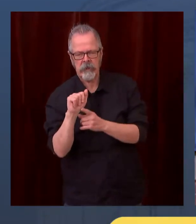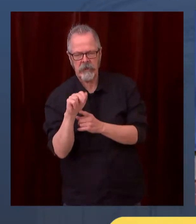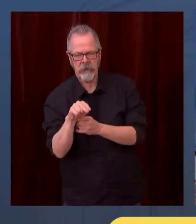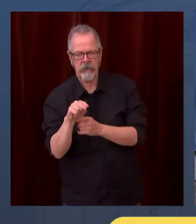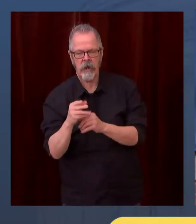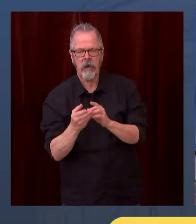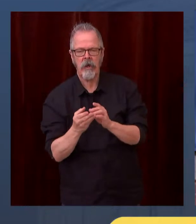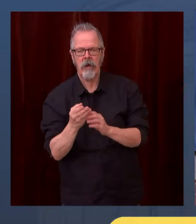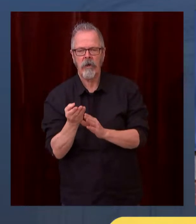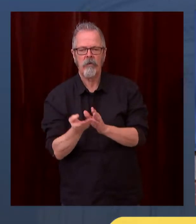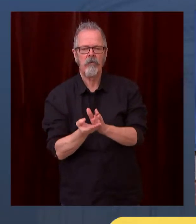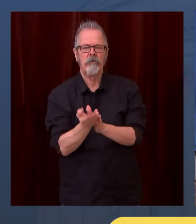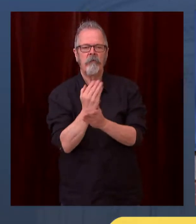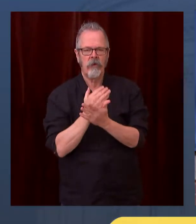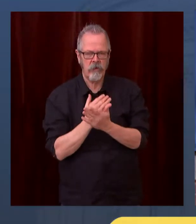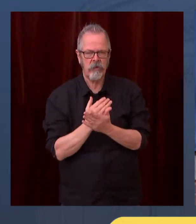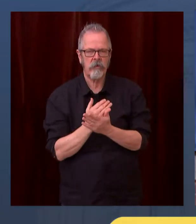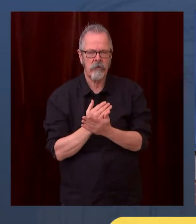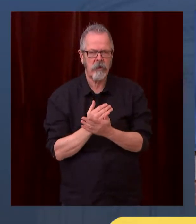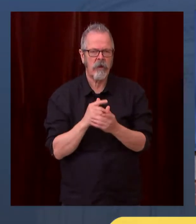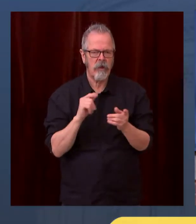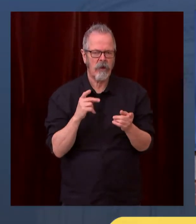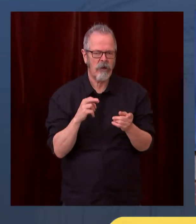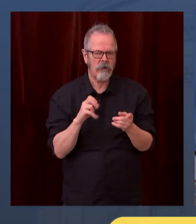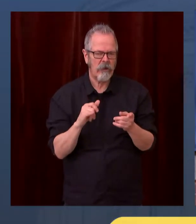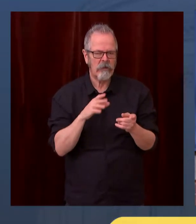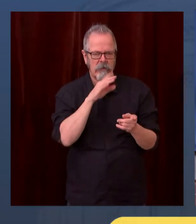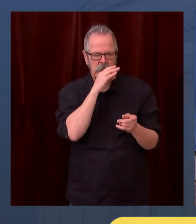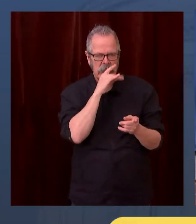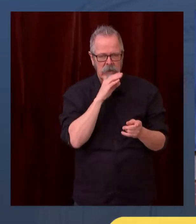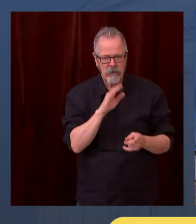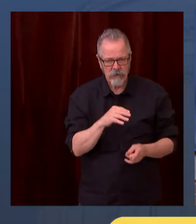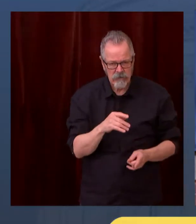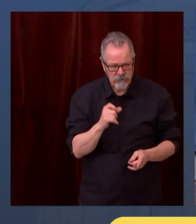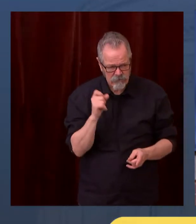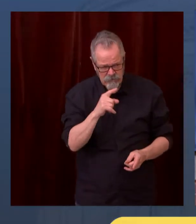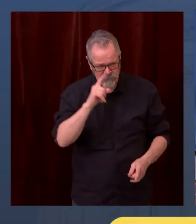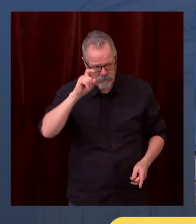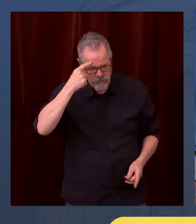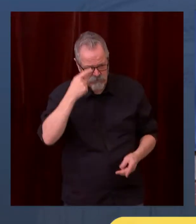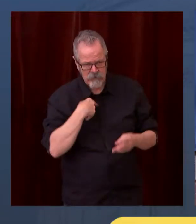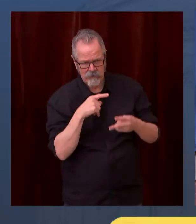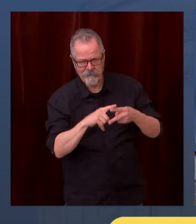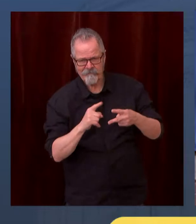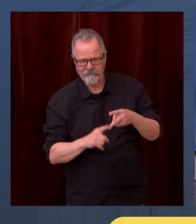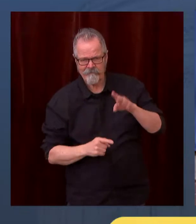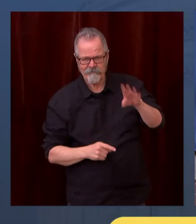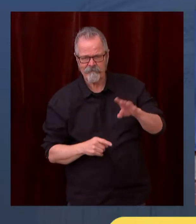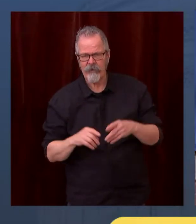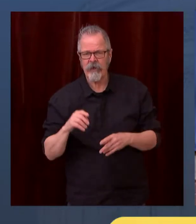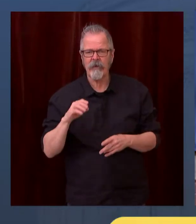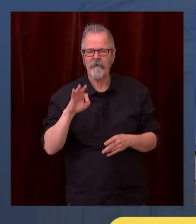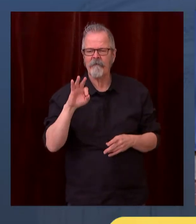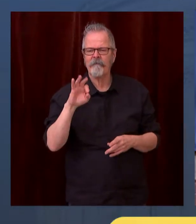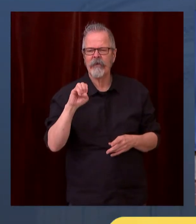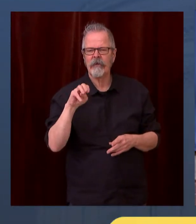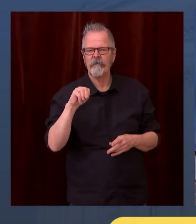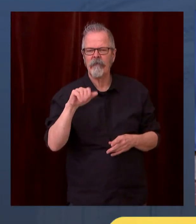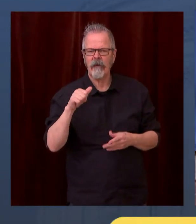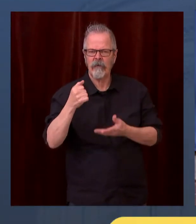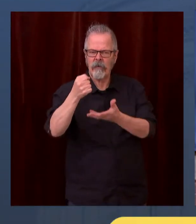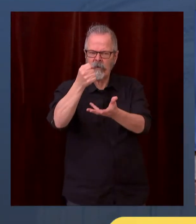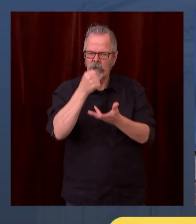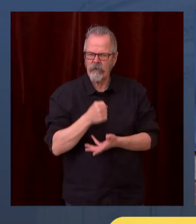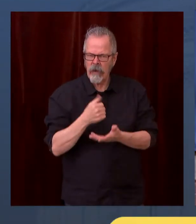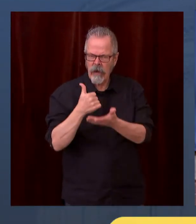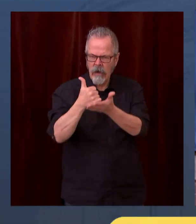Thanks. I have 2 hopefully quick questions. The first for you, Governor, about the FEMA aid. I'm wondering if you have any more details